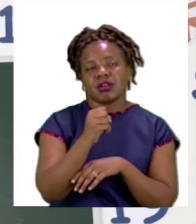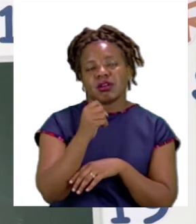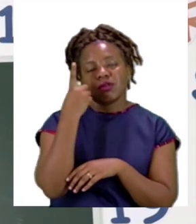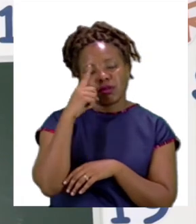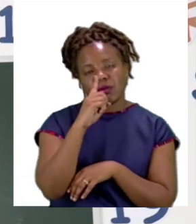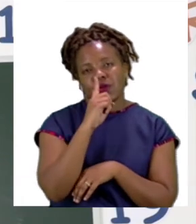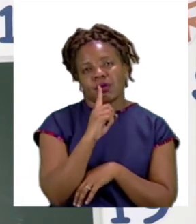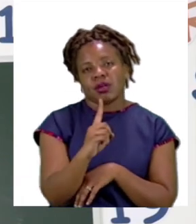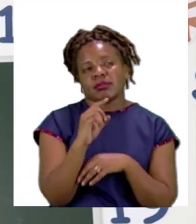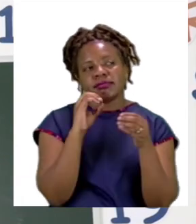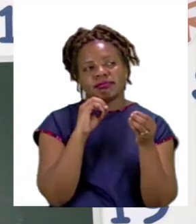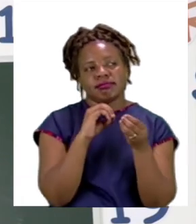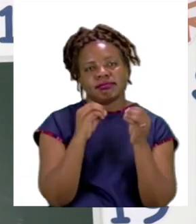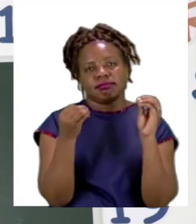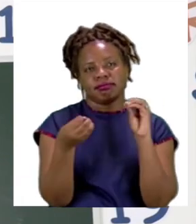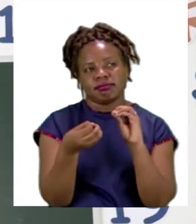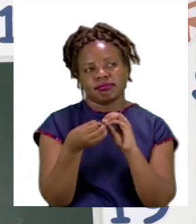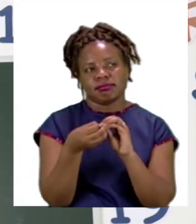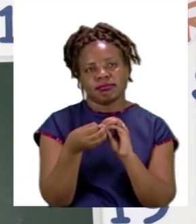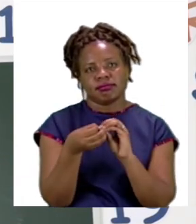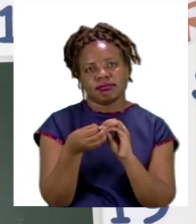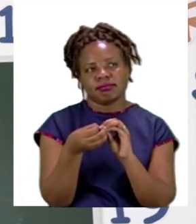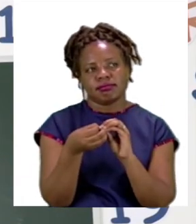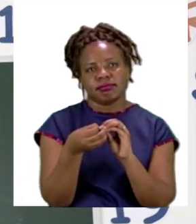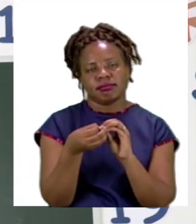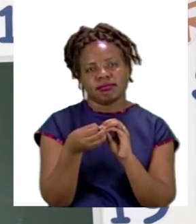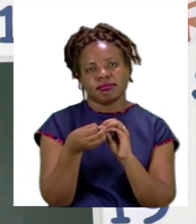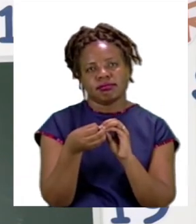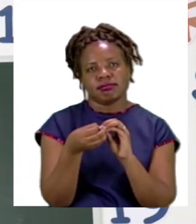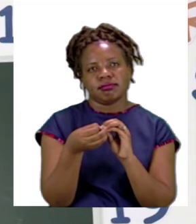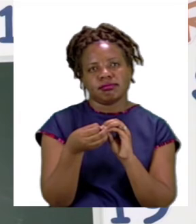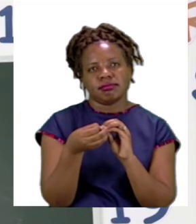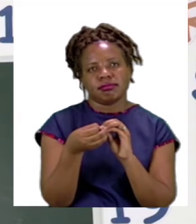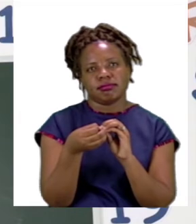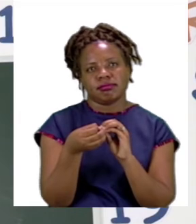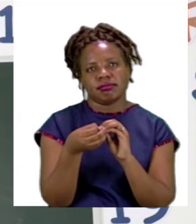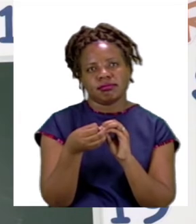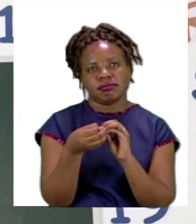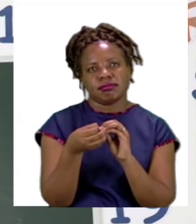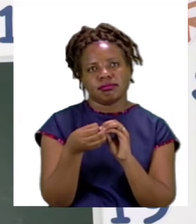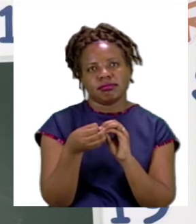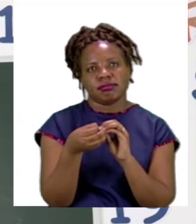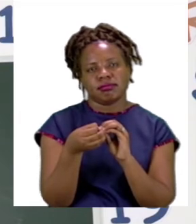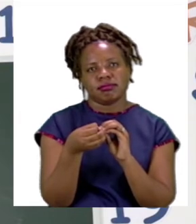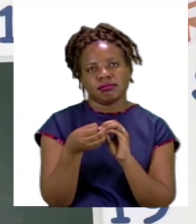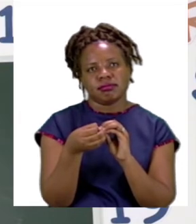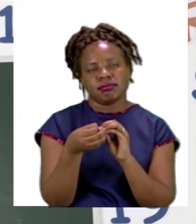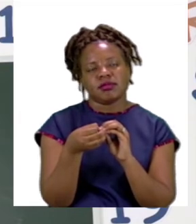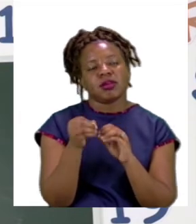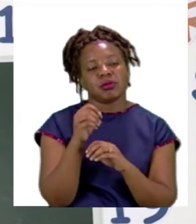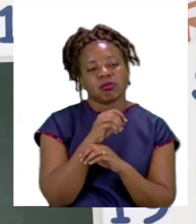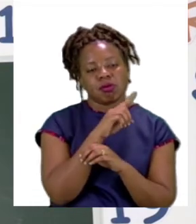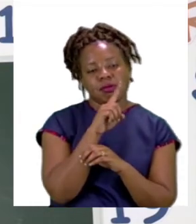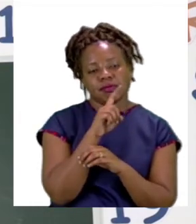So instead of us carrying that 10, we are going to ask the